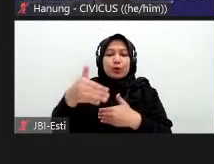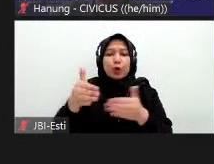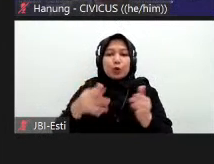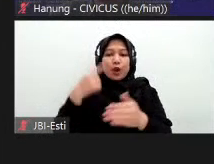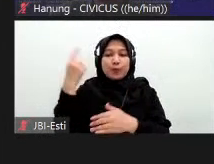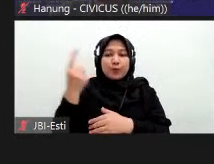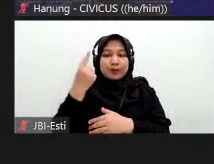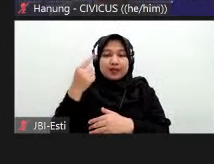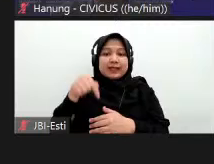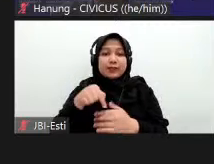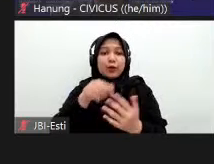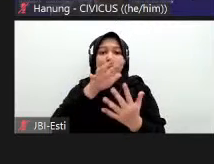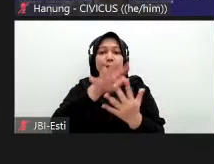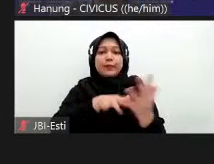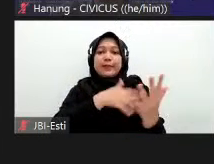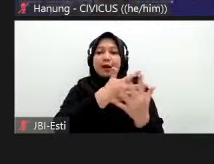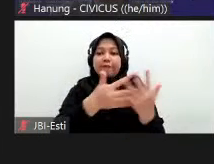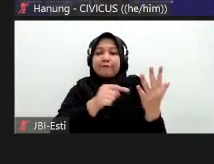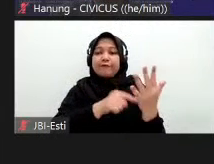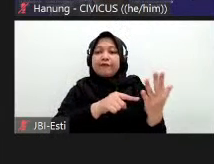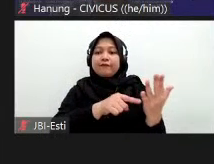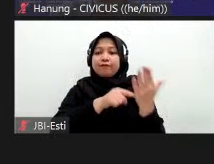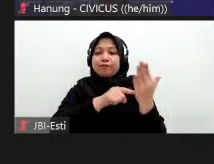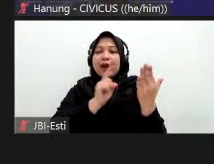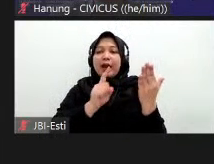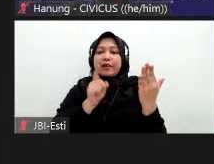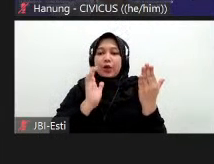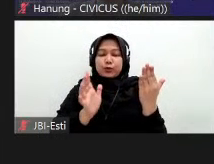context. You're able to see the policy brief